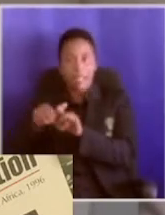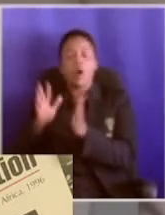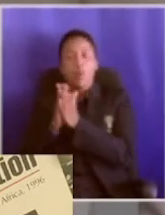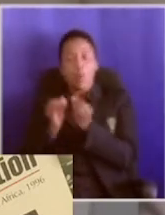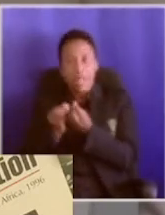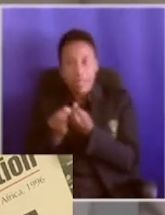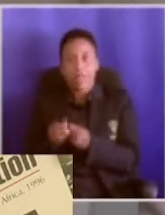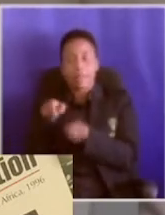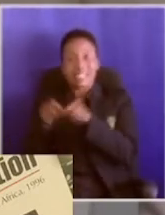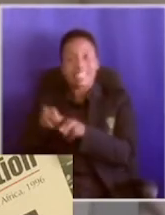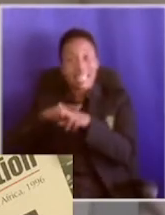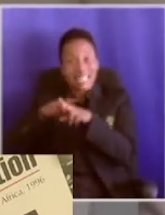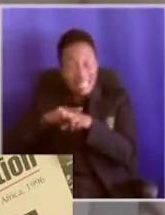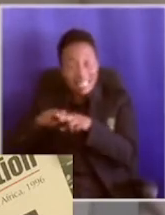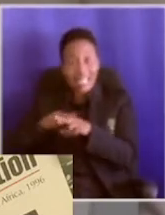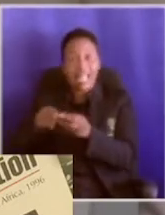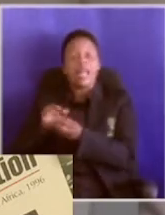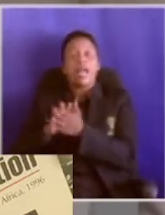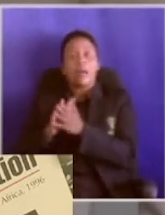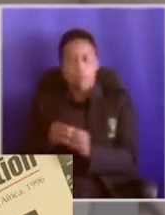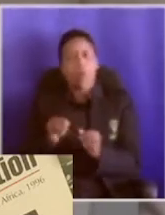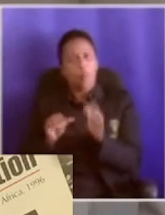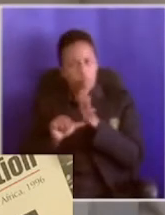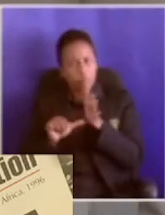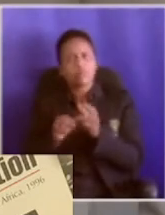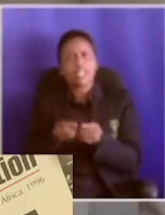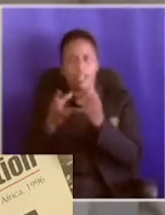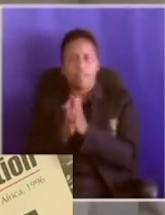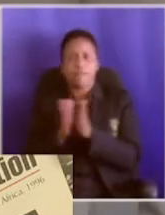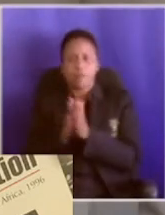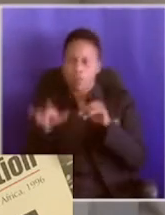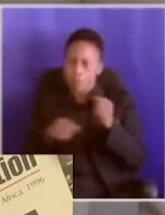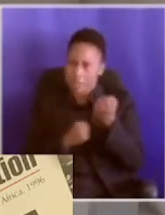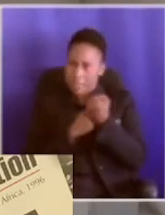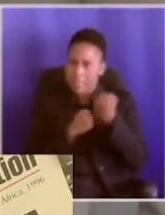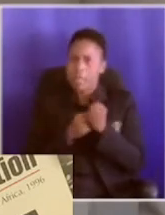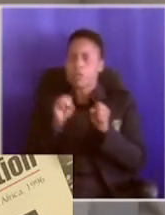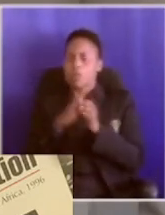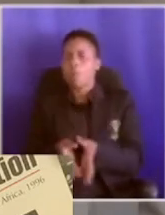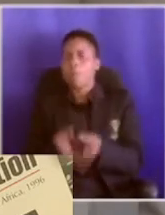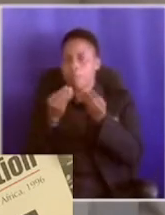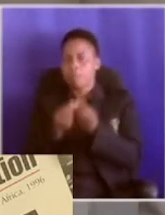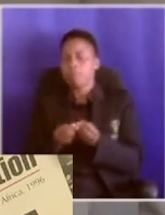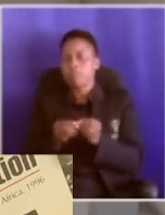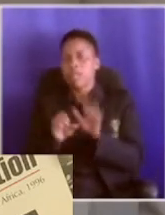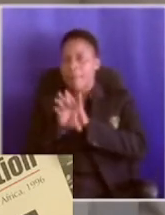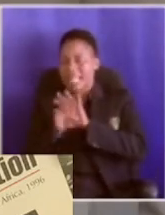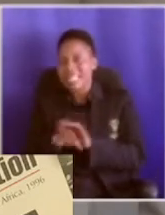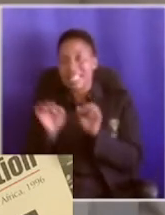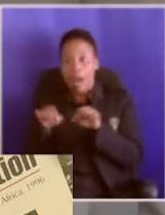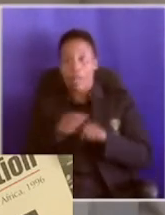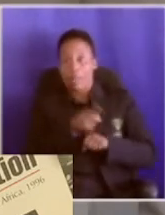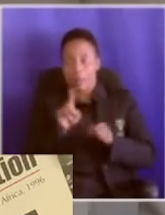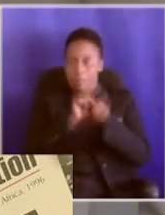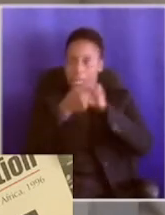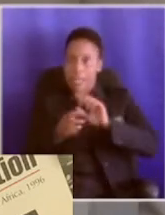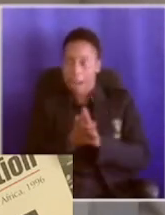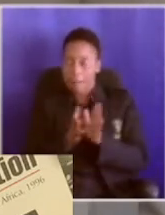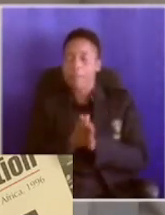given priority and support in order to give them access to the necessary markets and enable them to become active